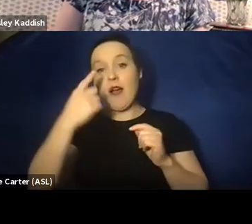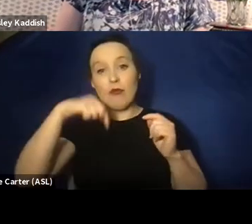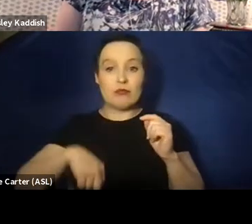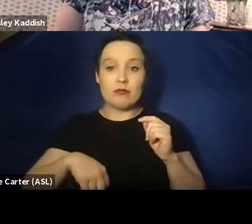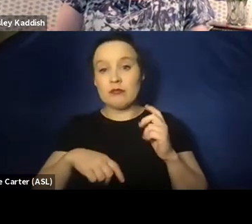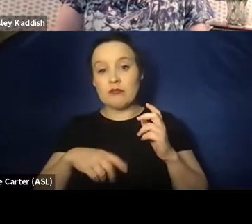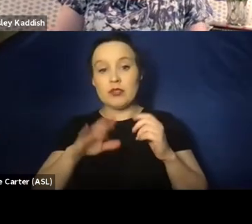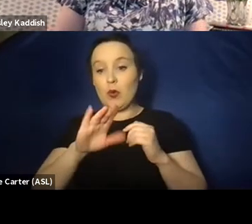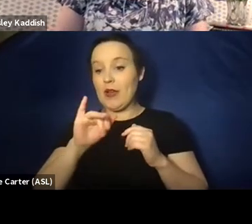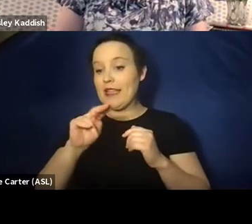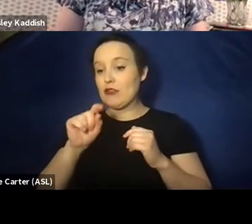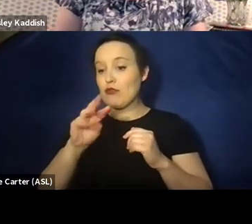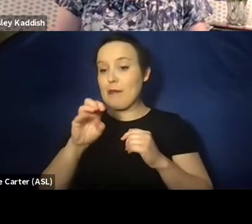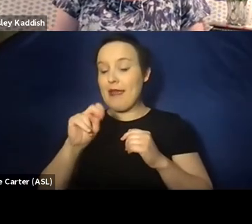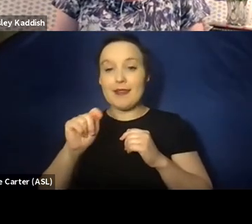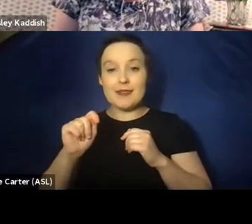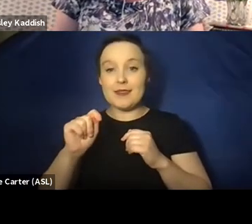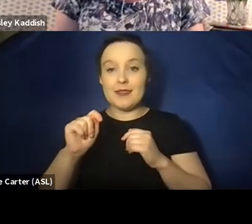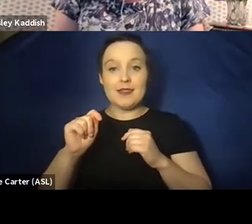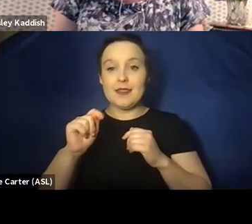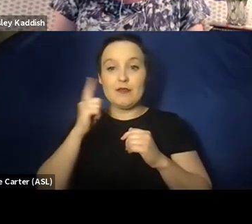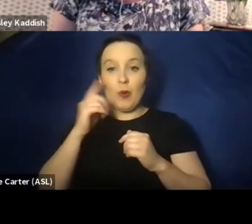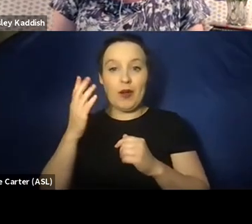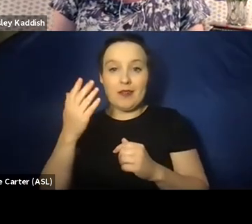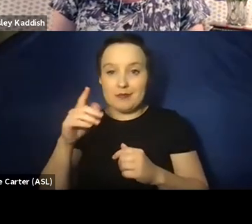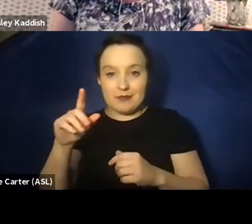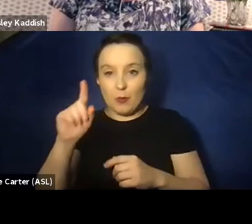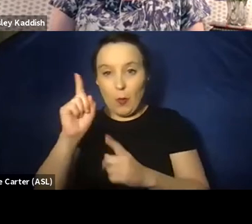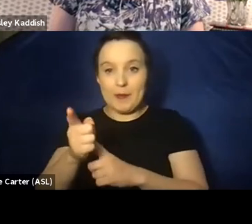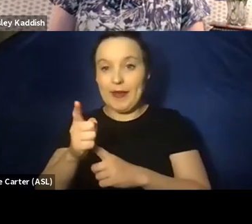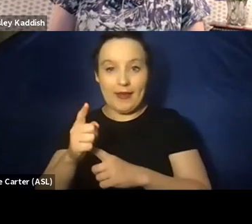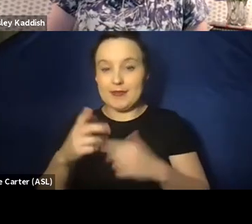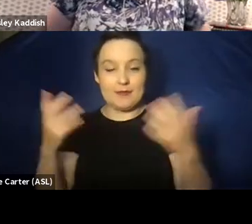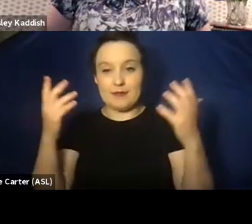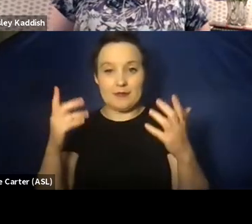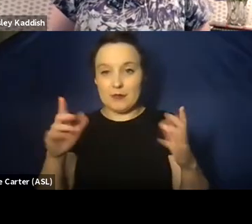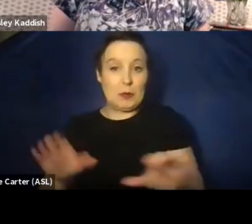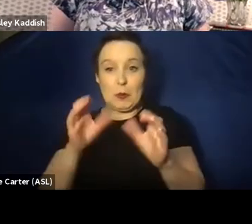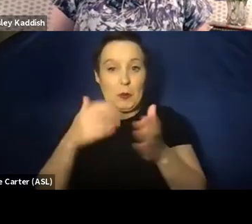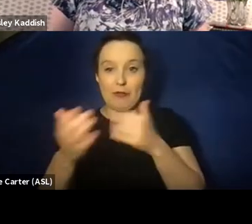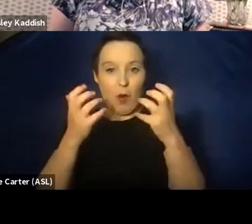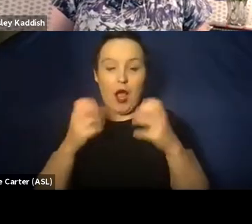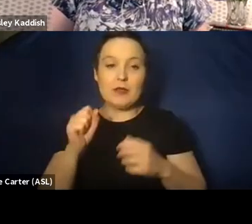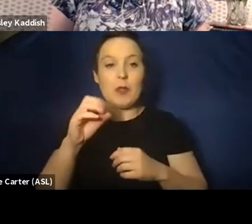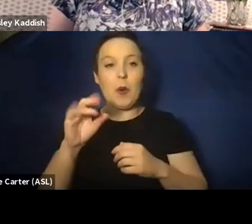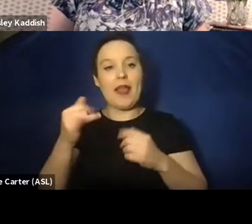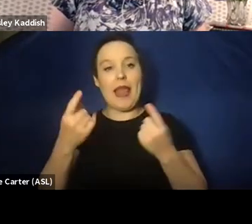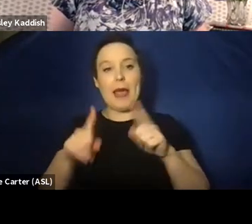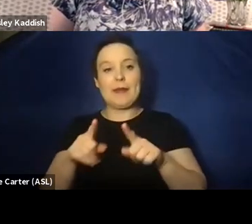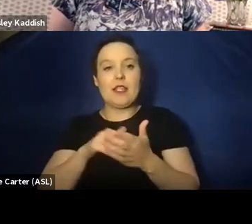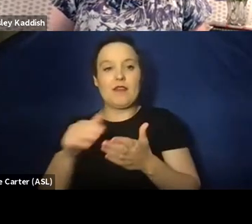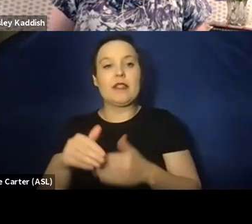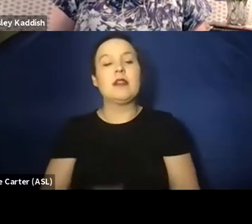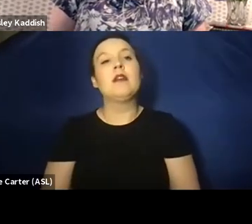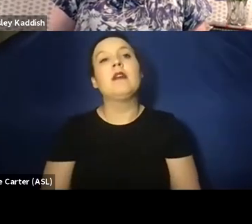time. It's completely different every single time. One that I found that often sticks with me